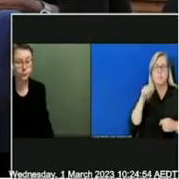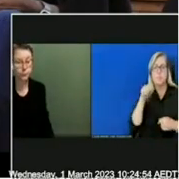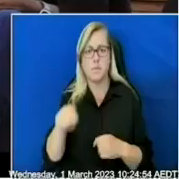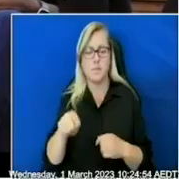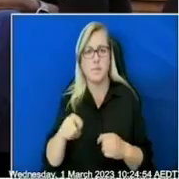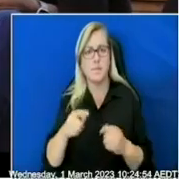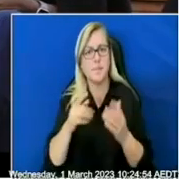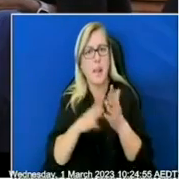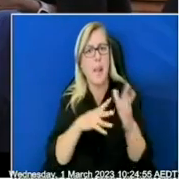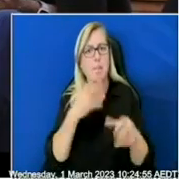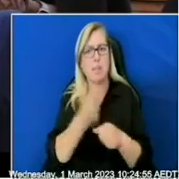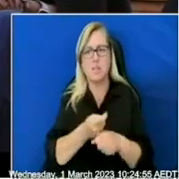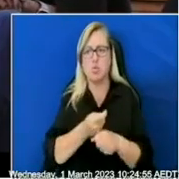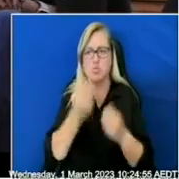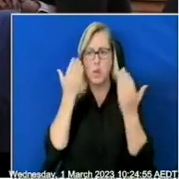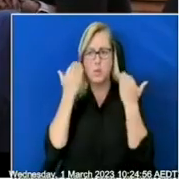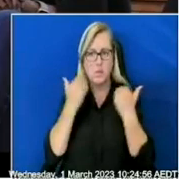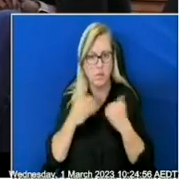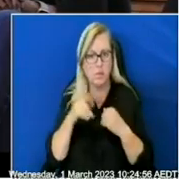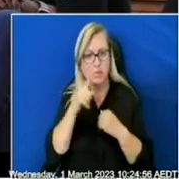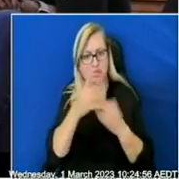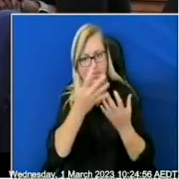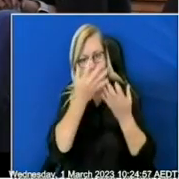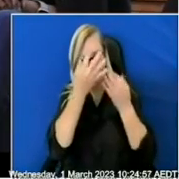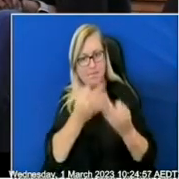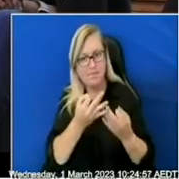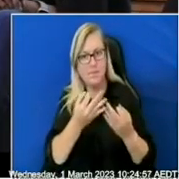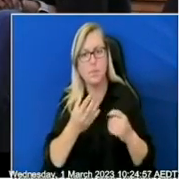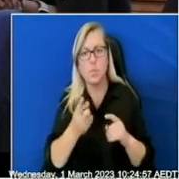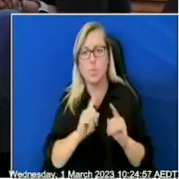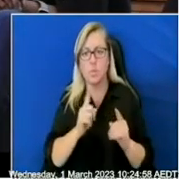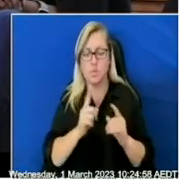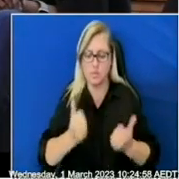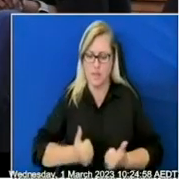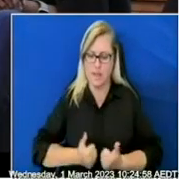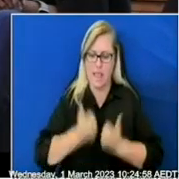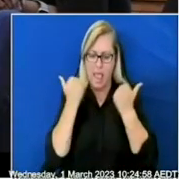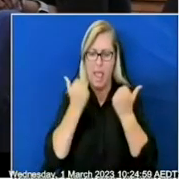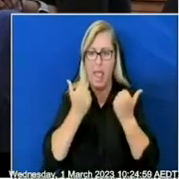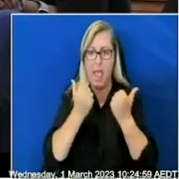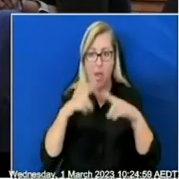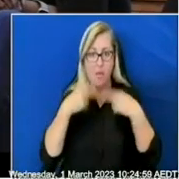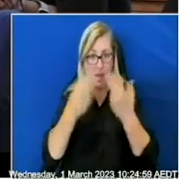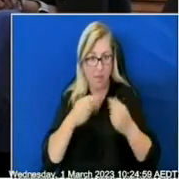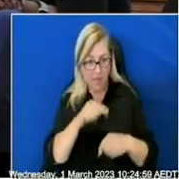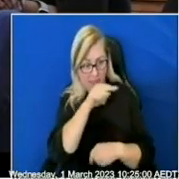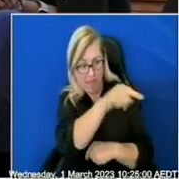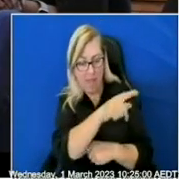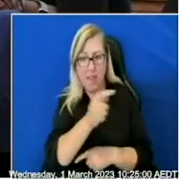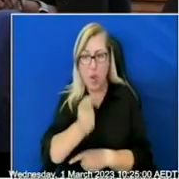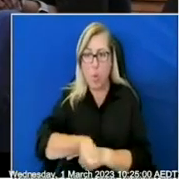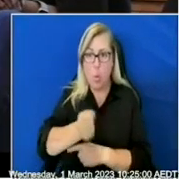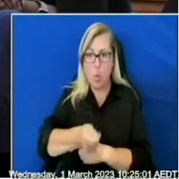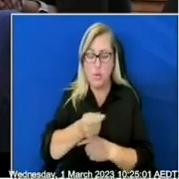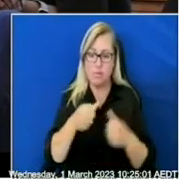But our family was there at court that day. We had aunties and uncles, and we had family members